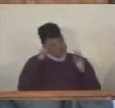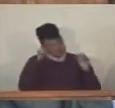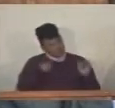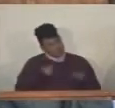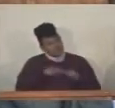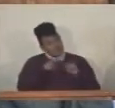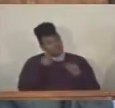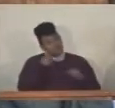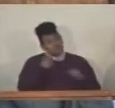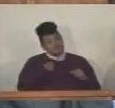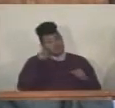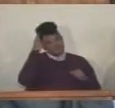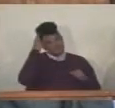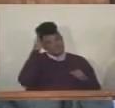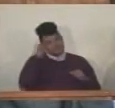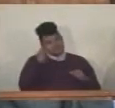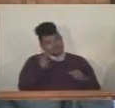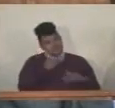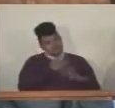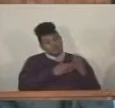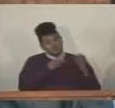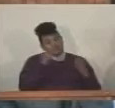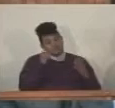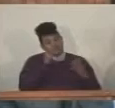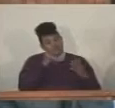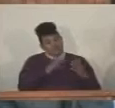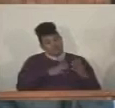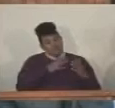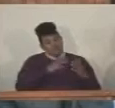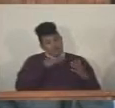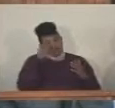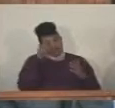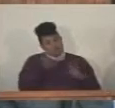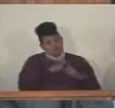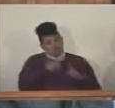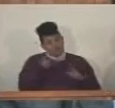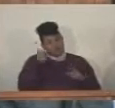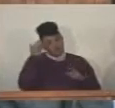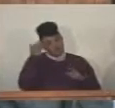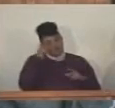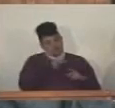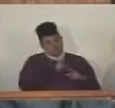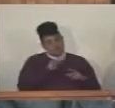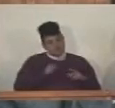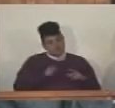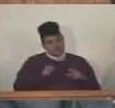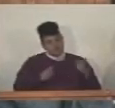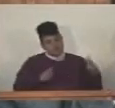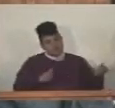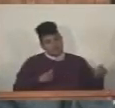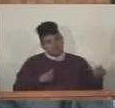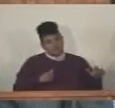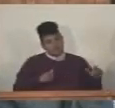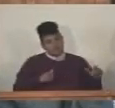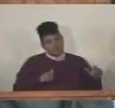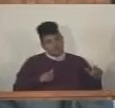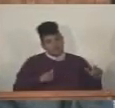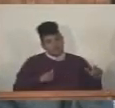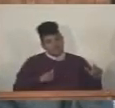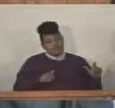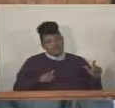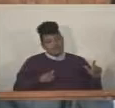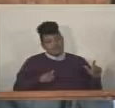if we are going into a new direction as we are every day, where we are bringing into place things like mediation,